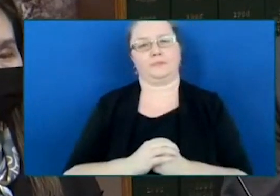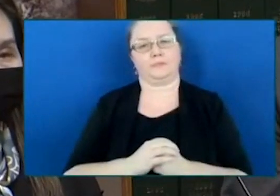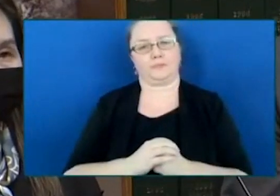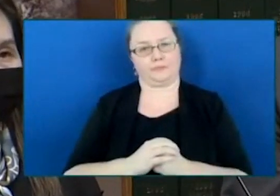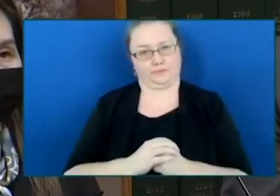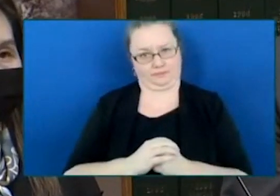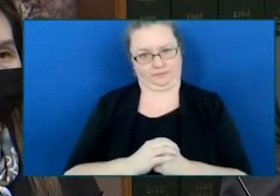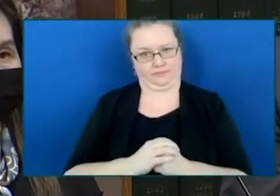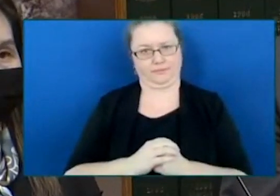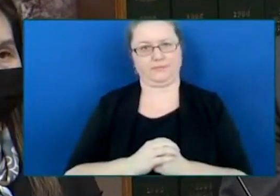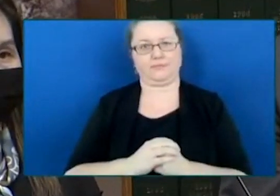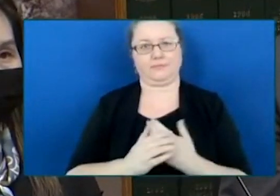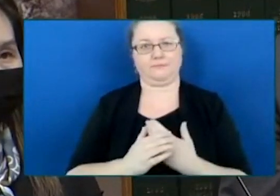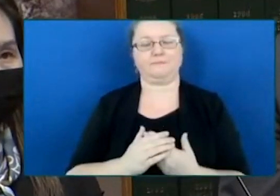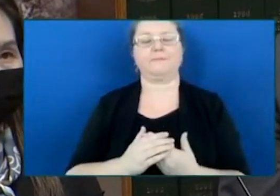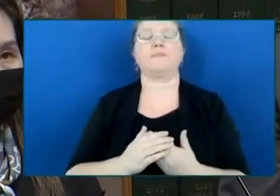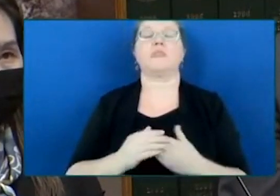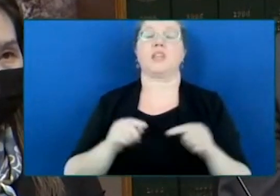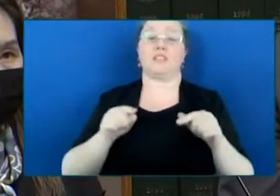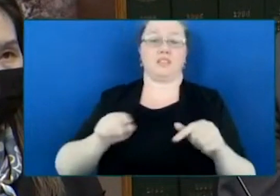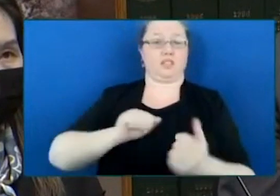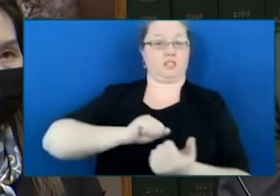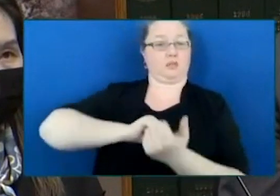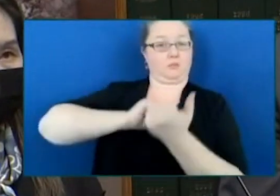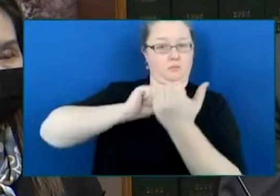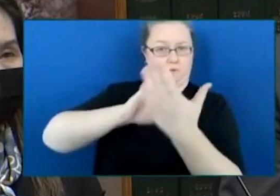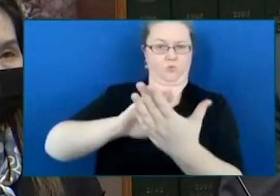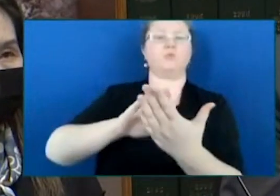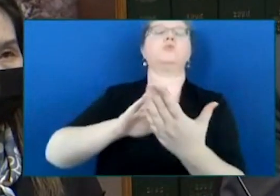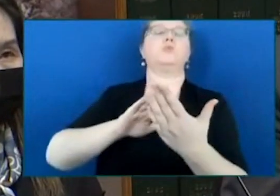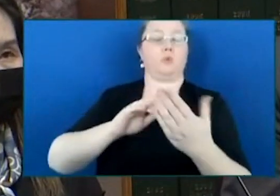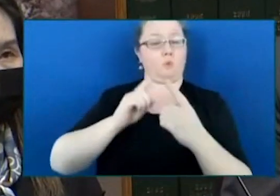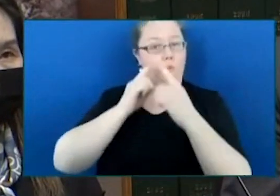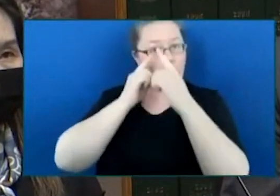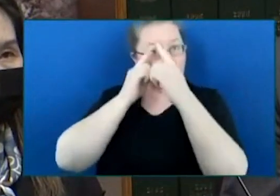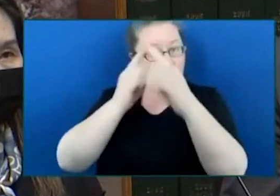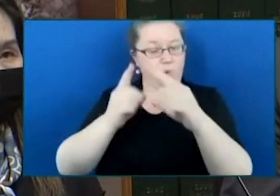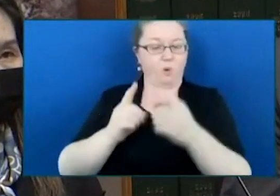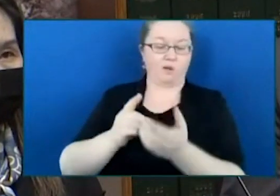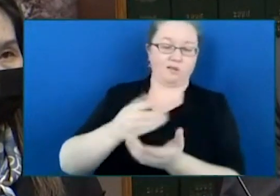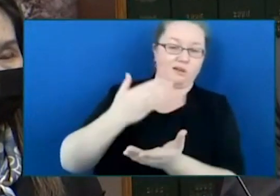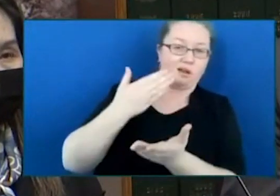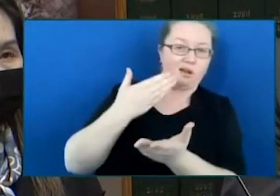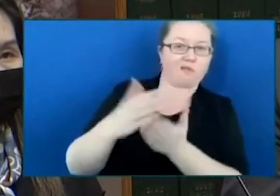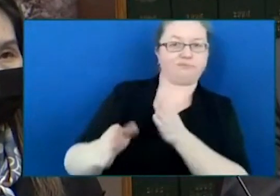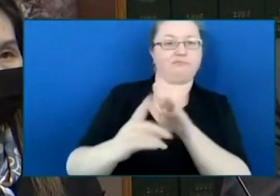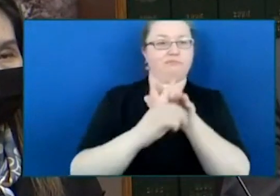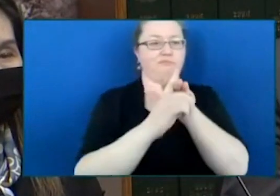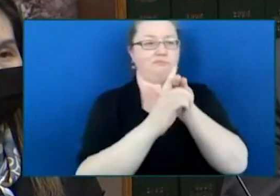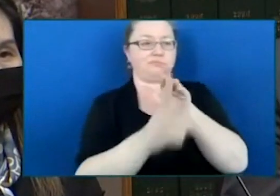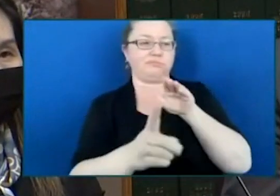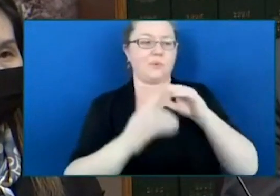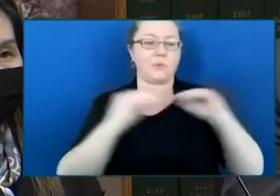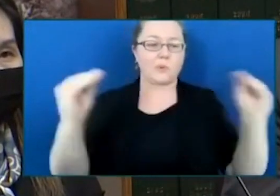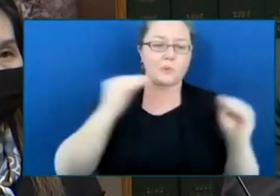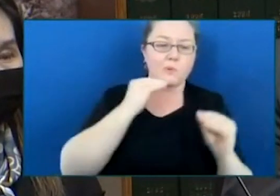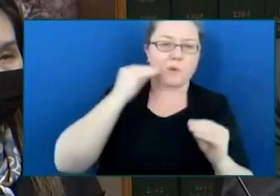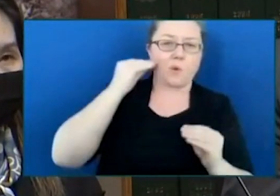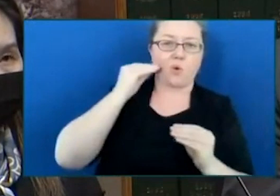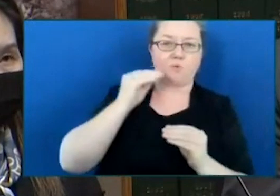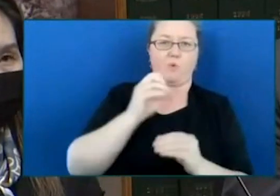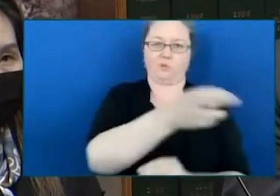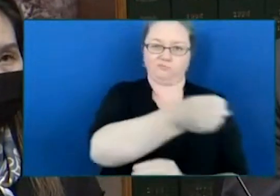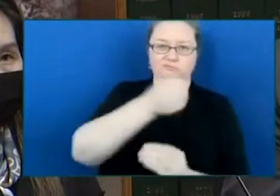This first-of-its-kind approach will help stop the cycle of evictions, shelters, emergency rooms, and jails for hundreds of people